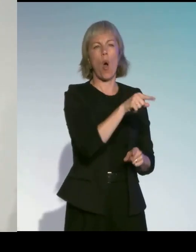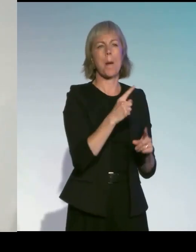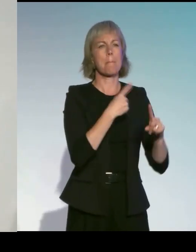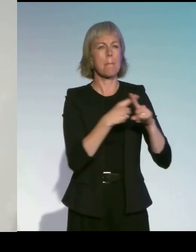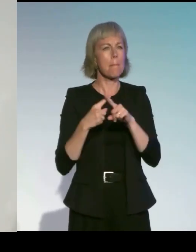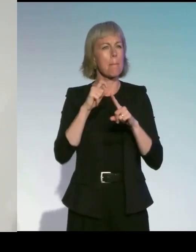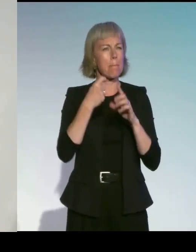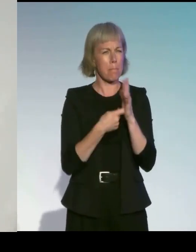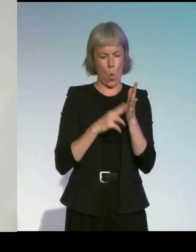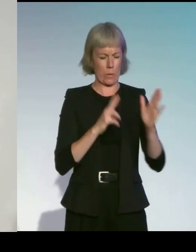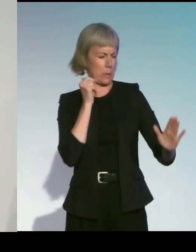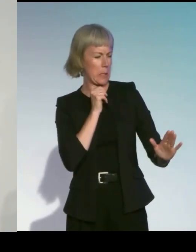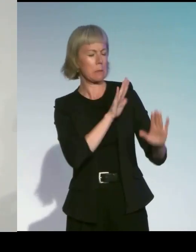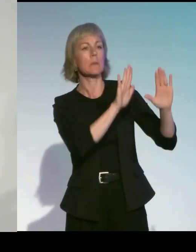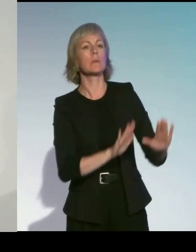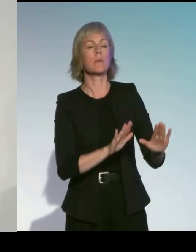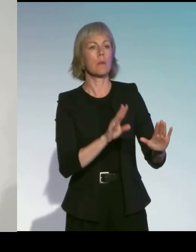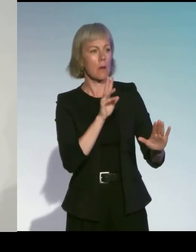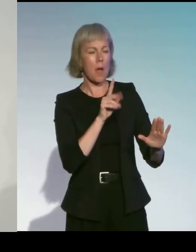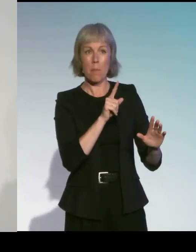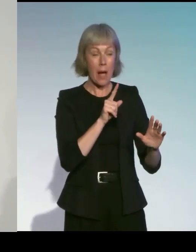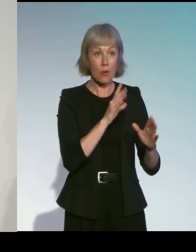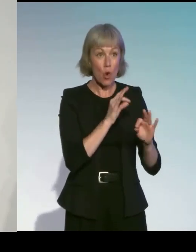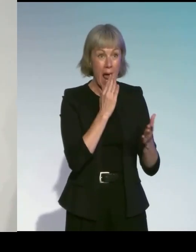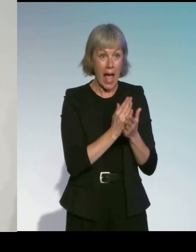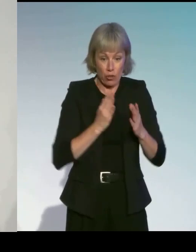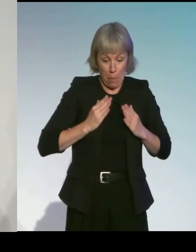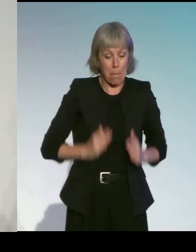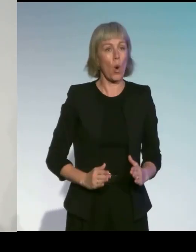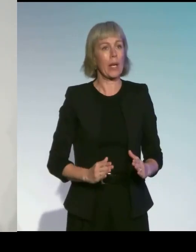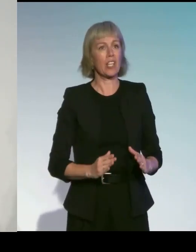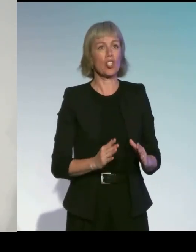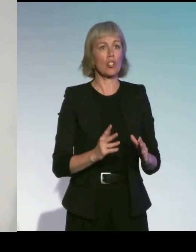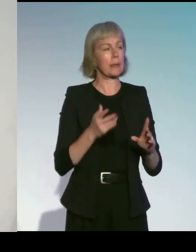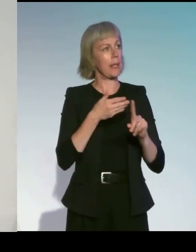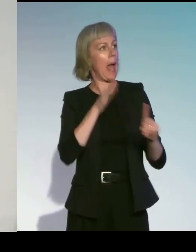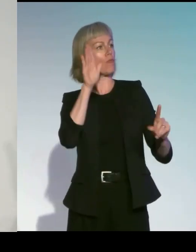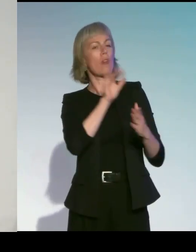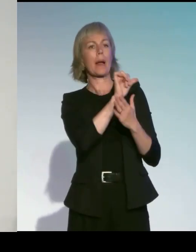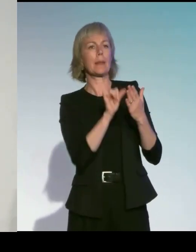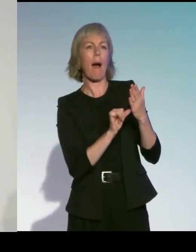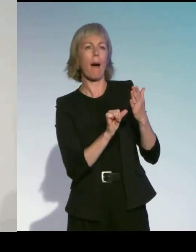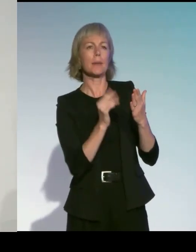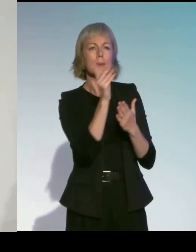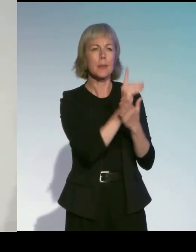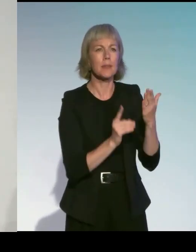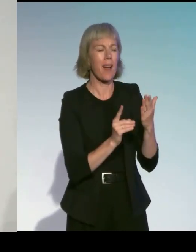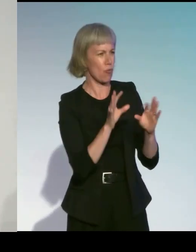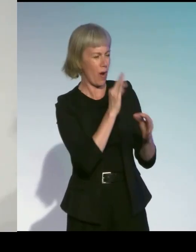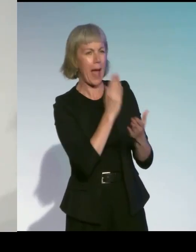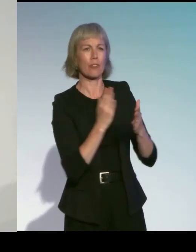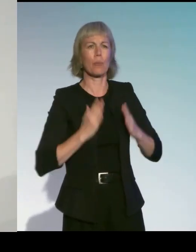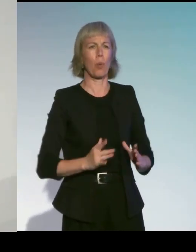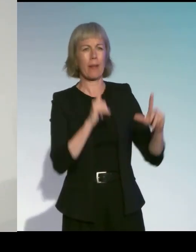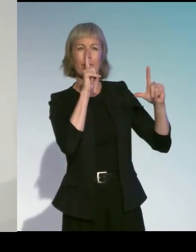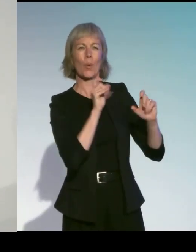look kind of like body parts, but it's like AI spitting out bizarre abstract images that will be read as pornography. And it's really interesting the way